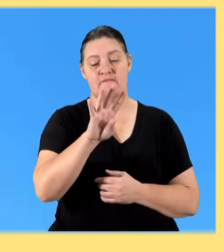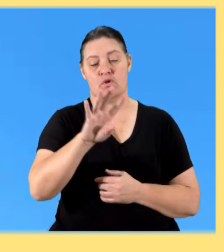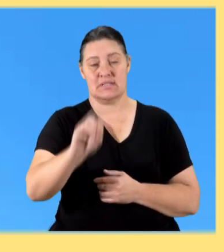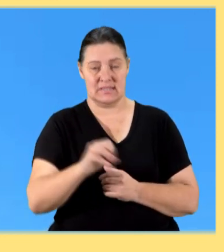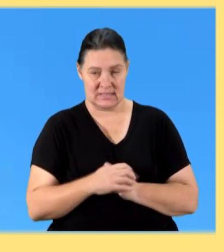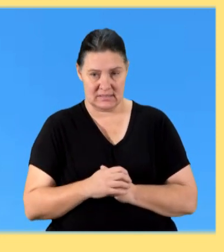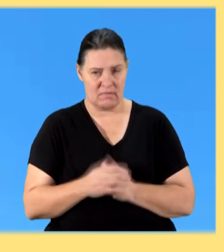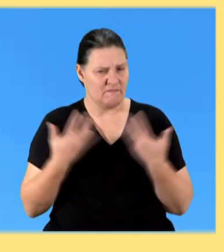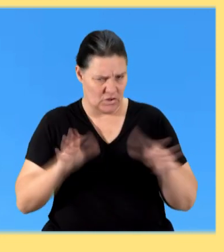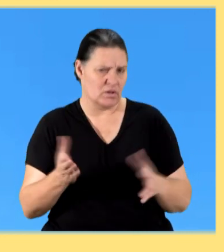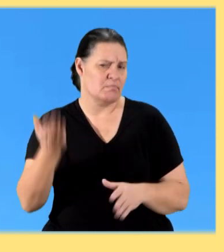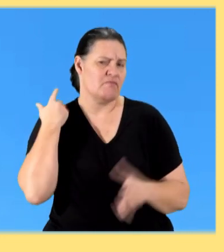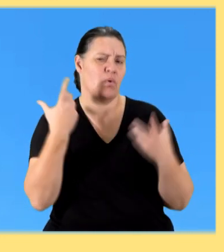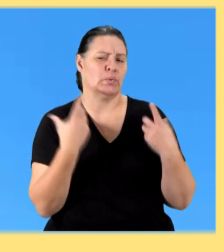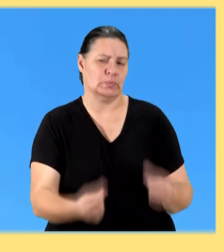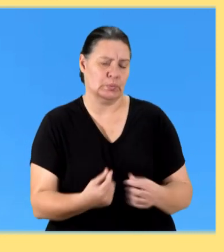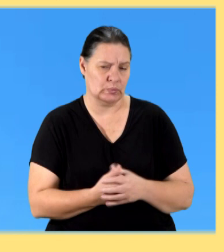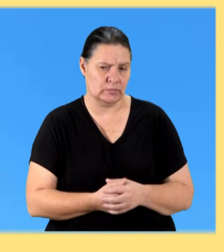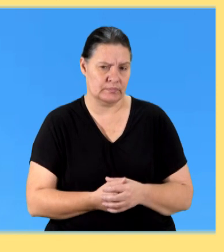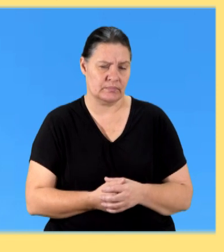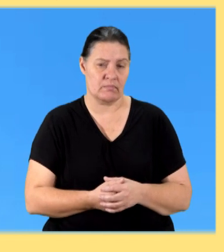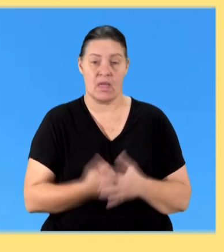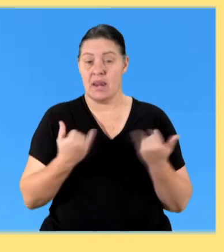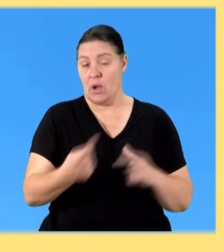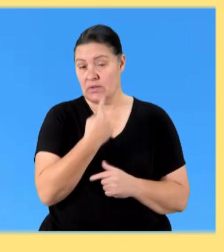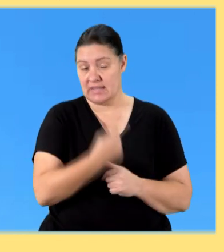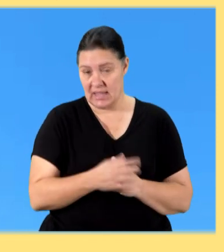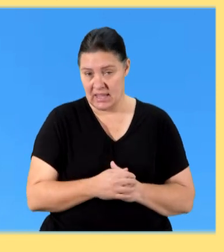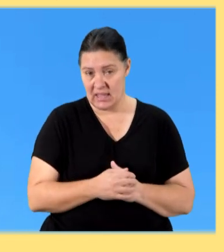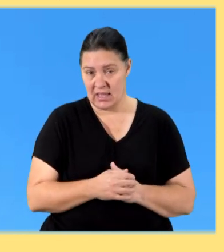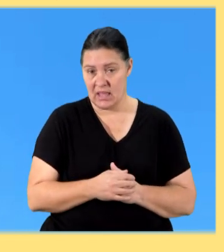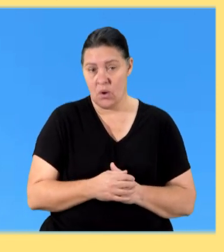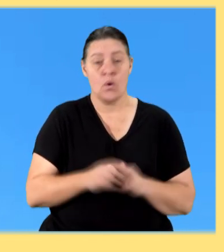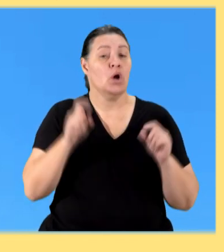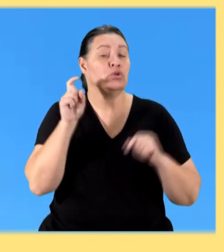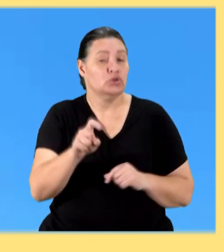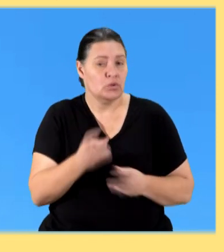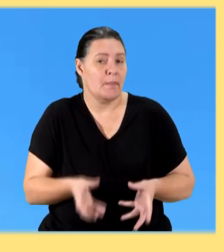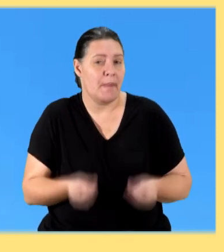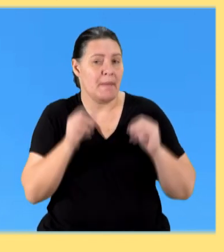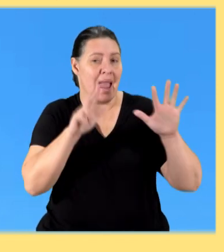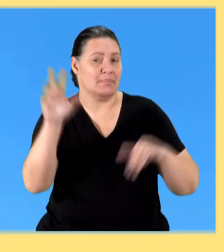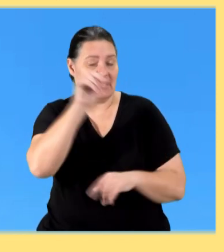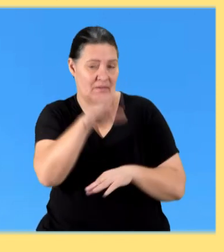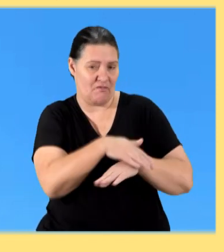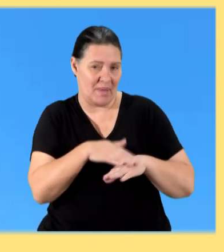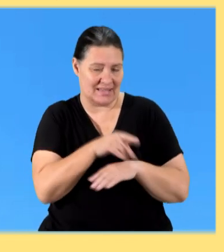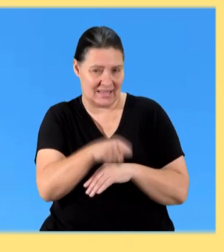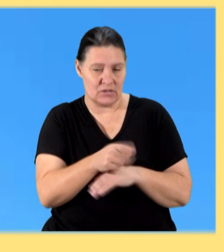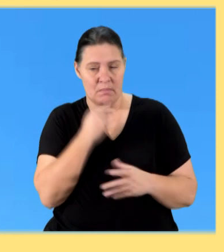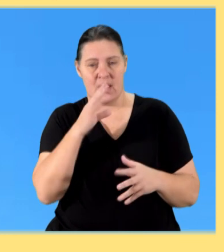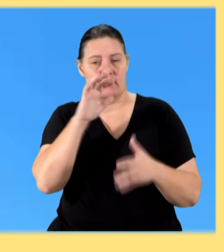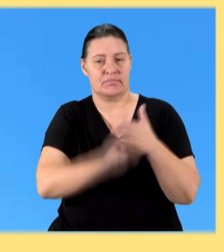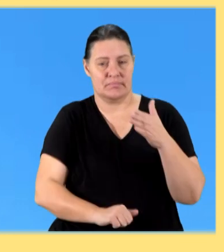3,140. We did this already. Now they're saying we should now get 8% of that basic to be